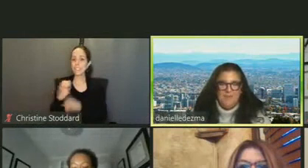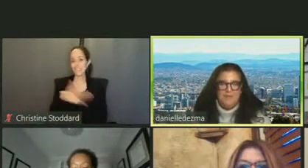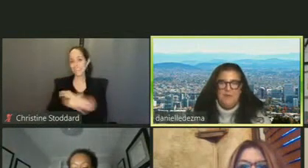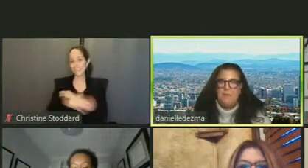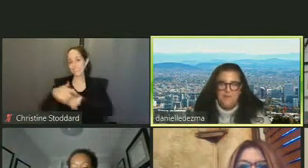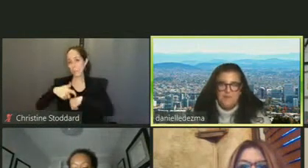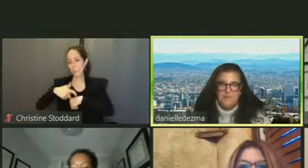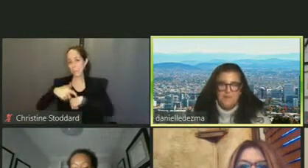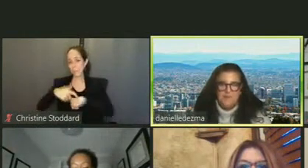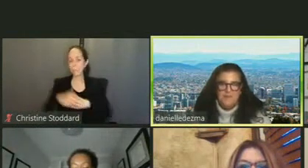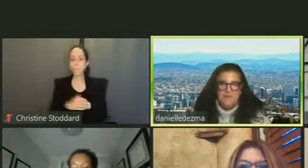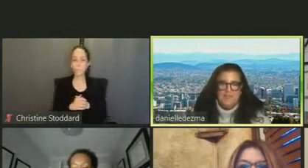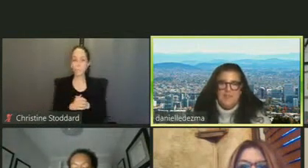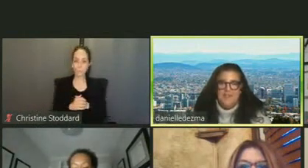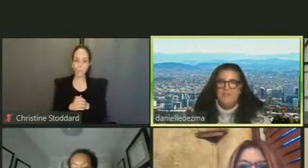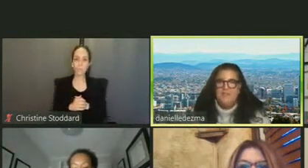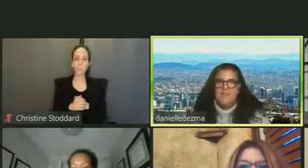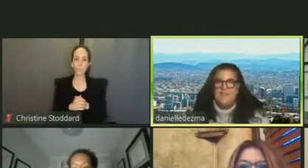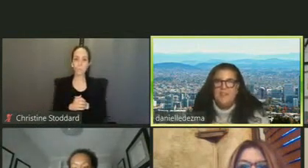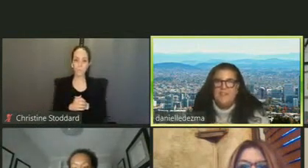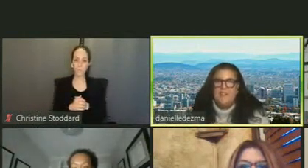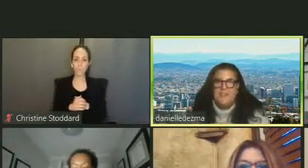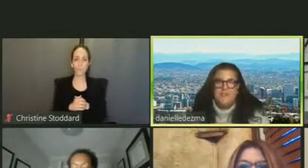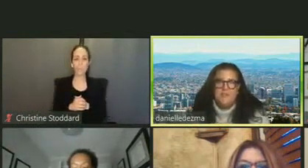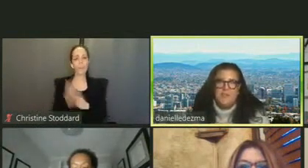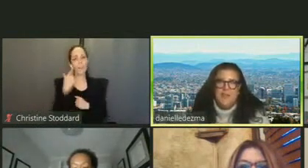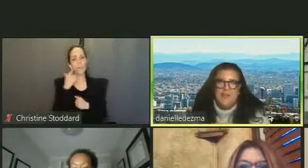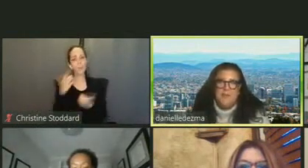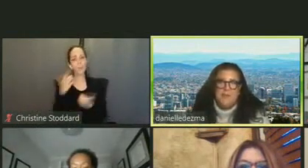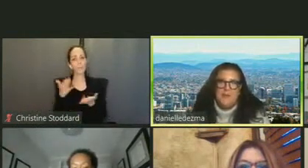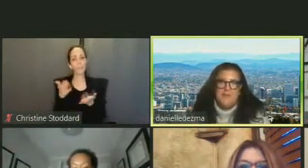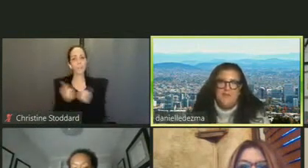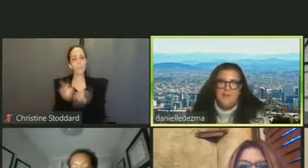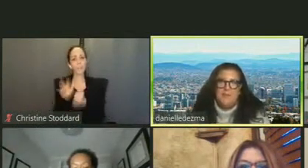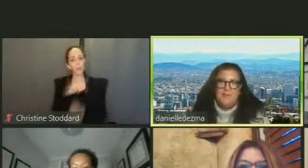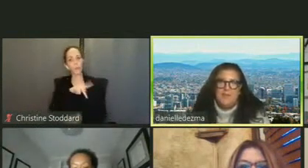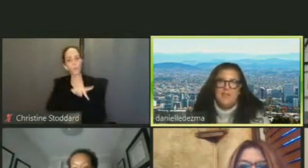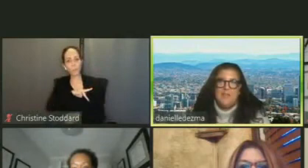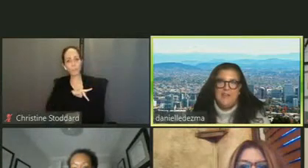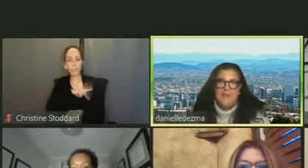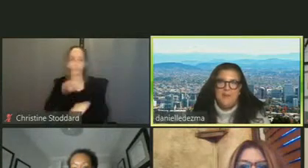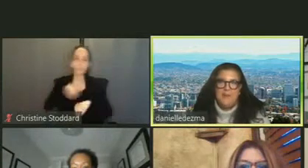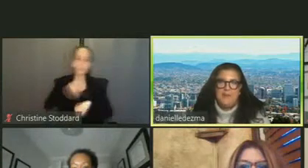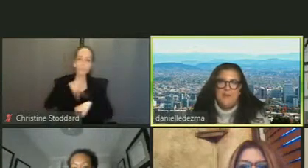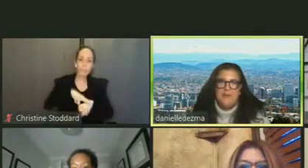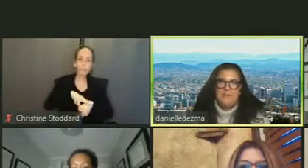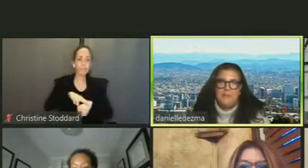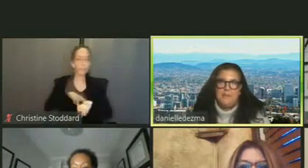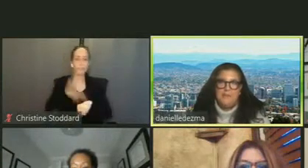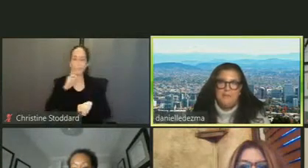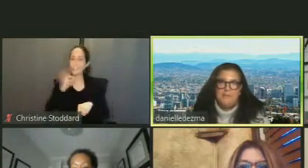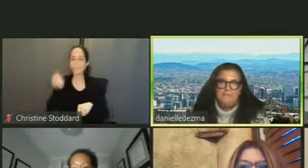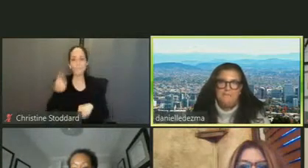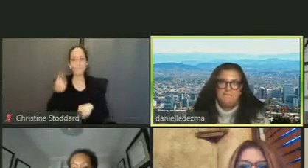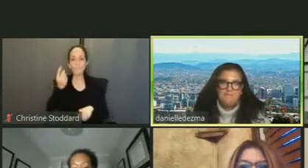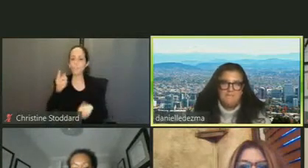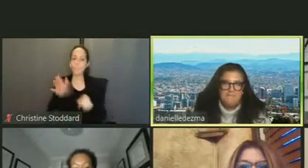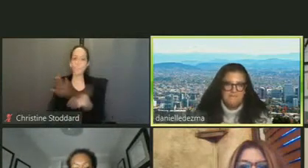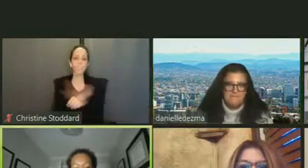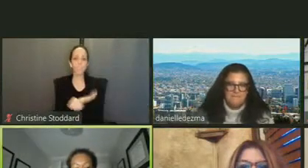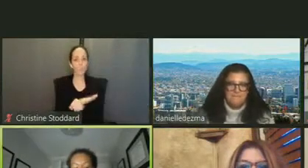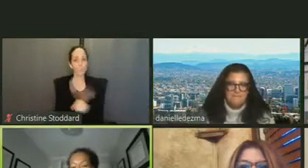bringing both your personal, national, and the contextual perspective that will really help our community as we move forward.